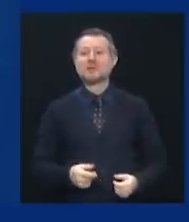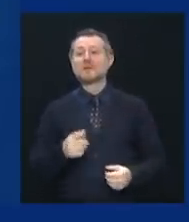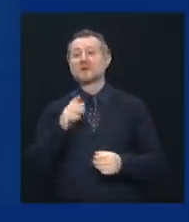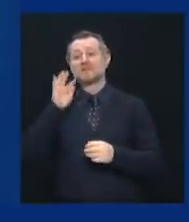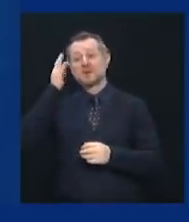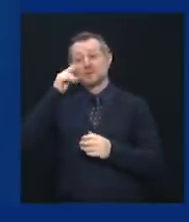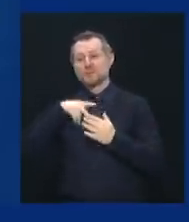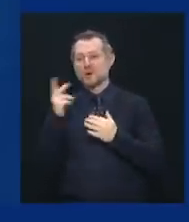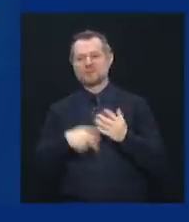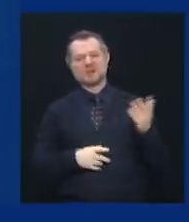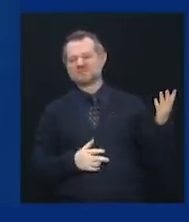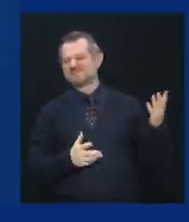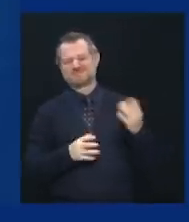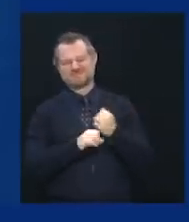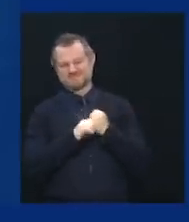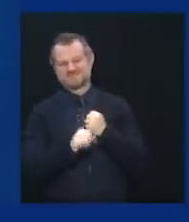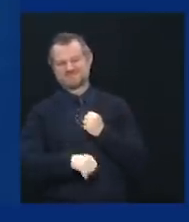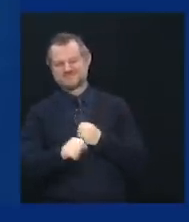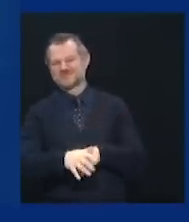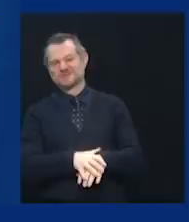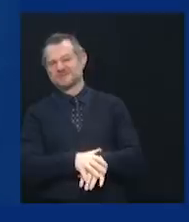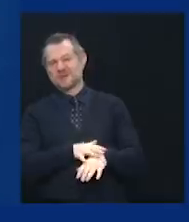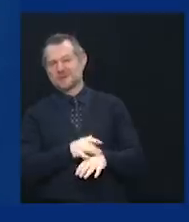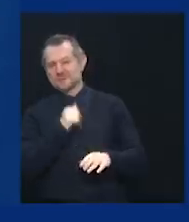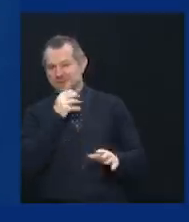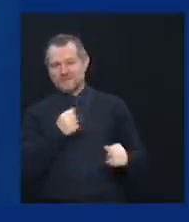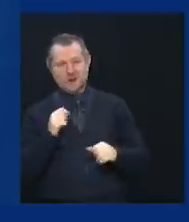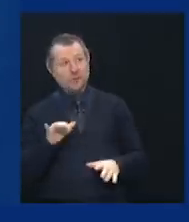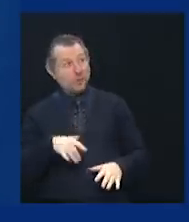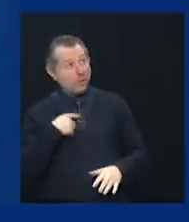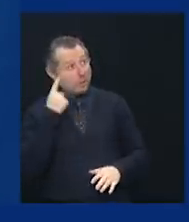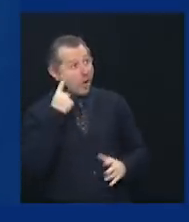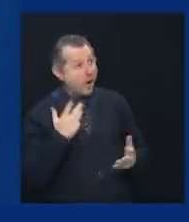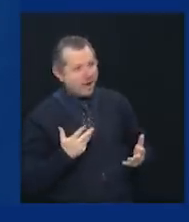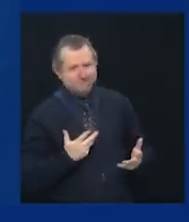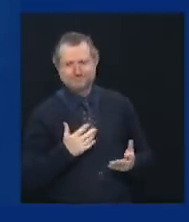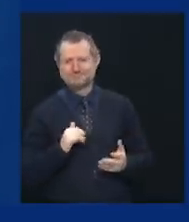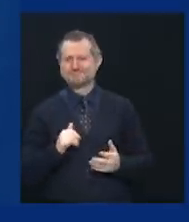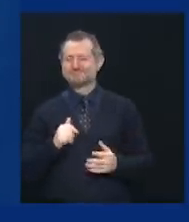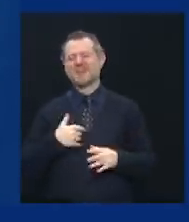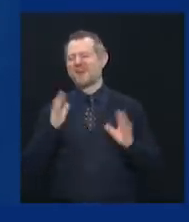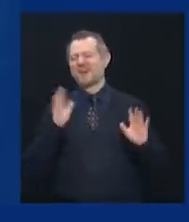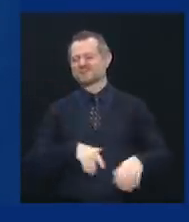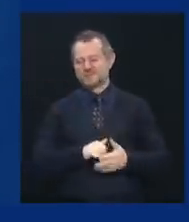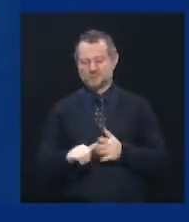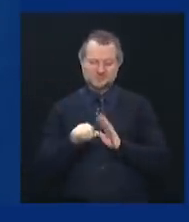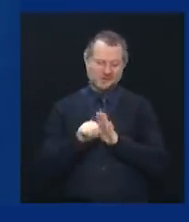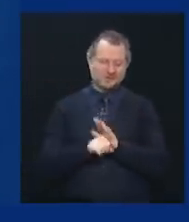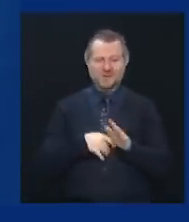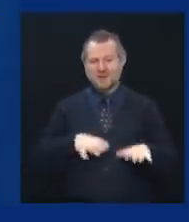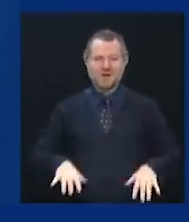as quickly as we would have liked. We're going to step in and make it work. That takes us to the